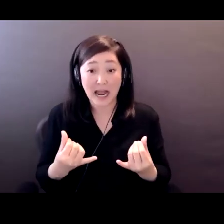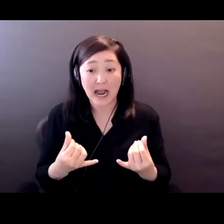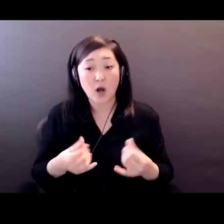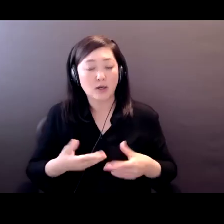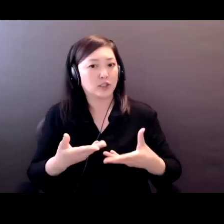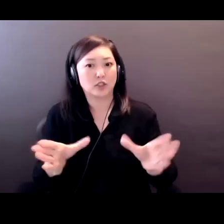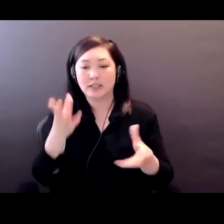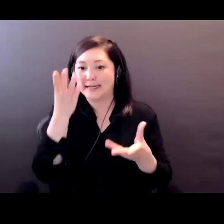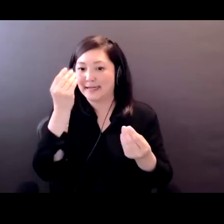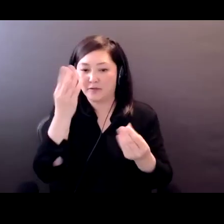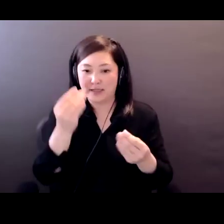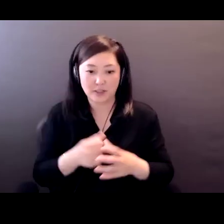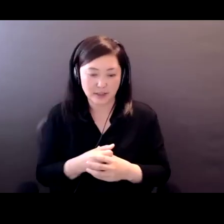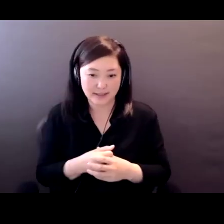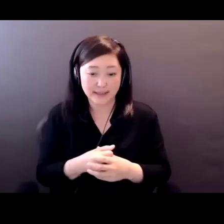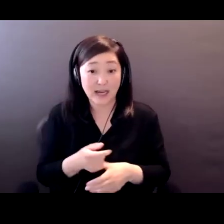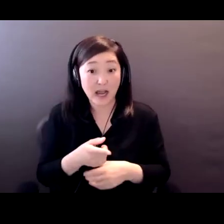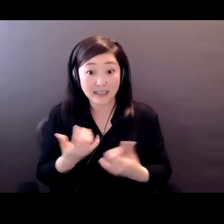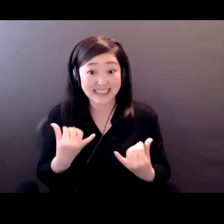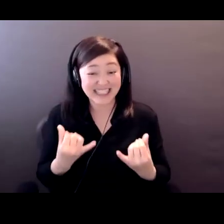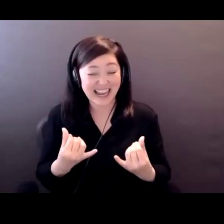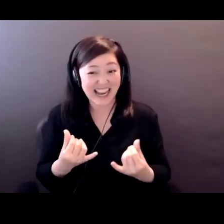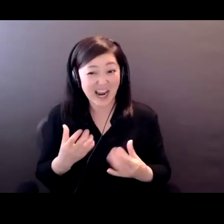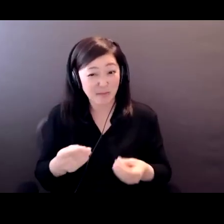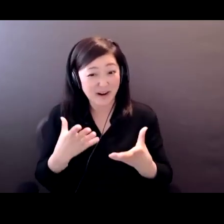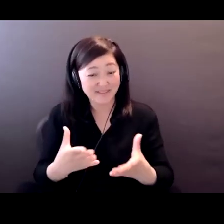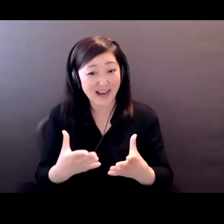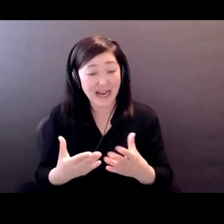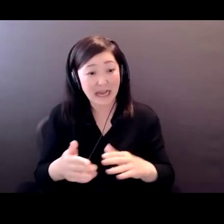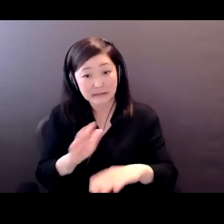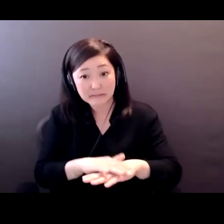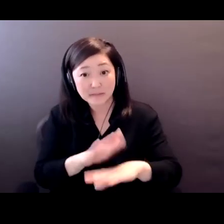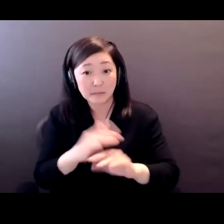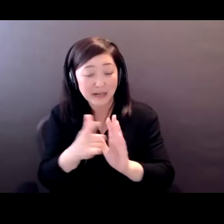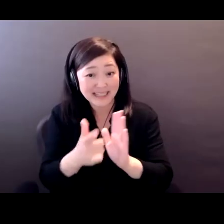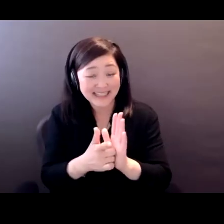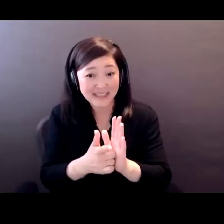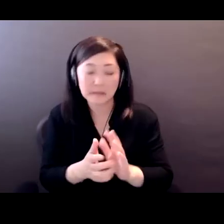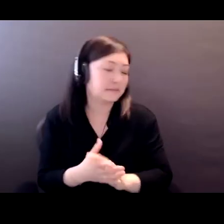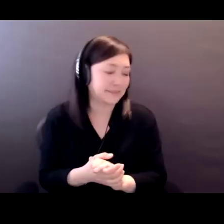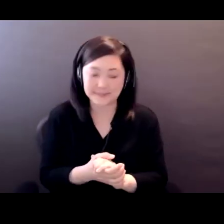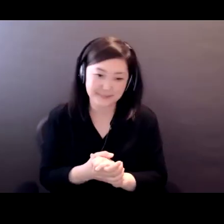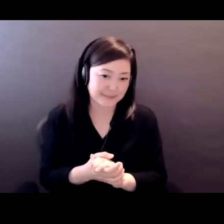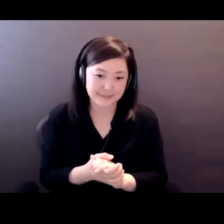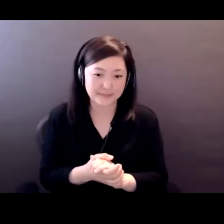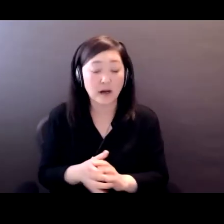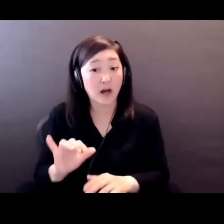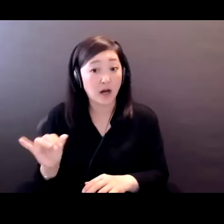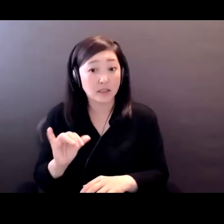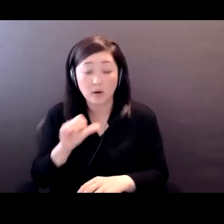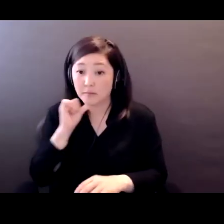and it should not be taken as legal advice. And second, I do want to clarify what I will not be discussing